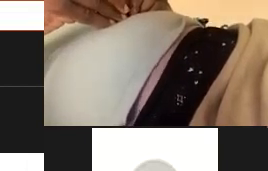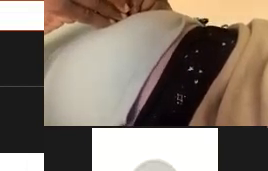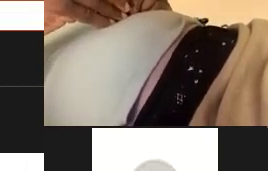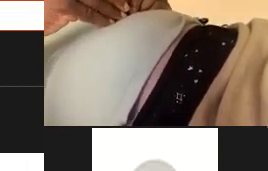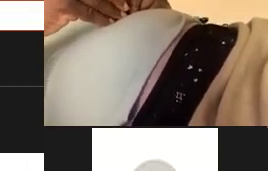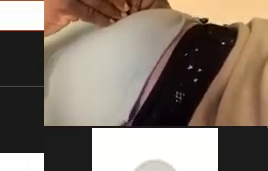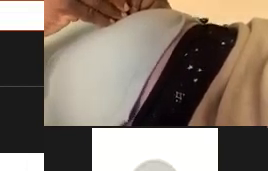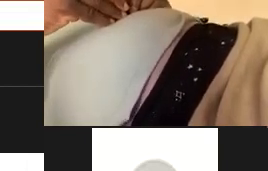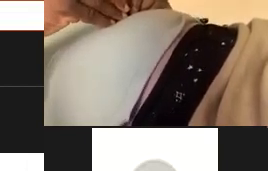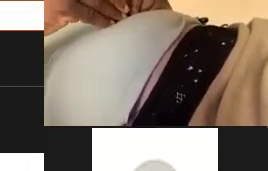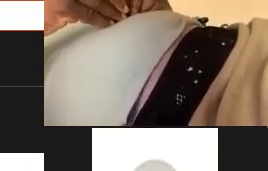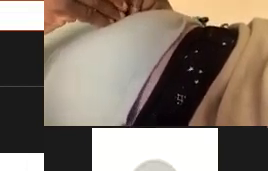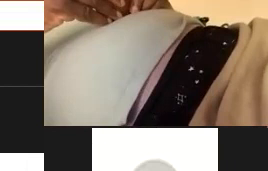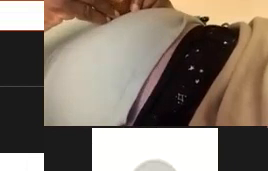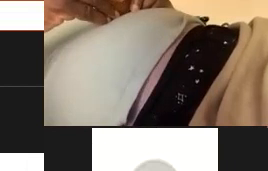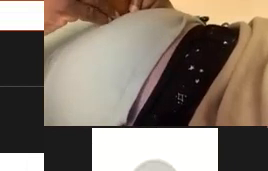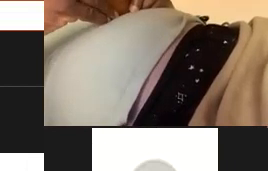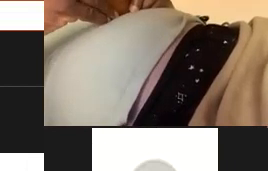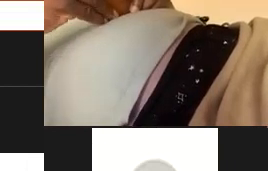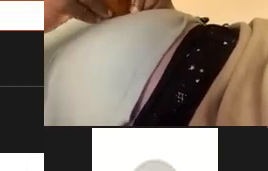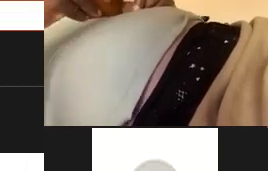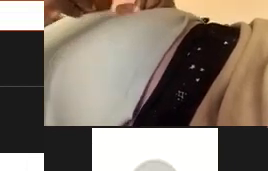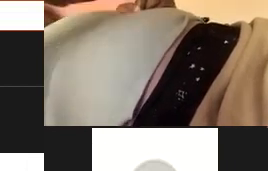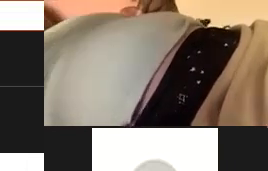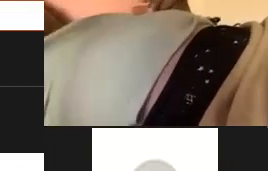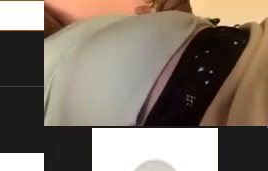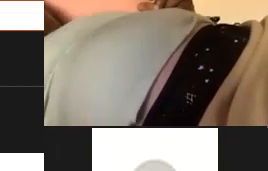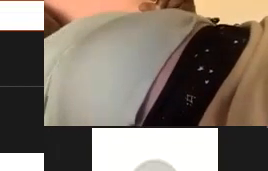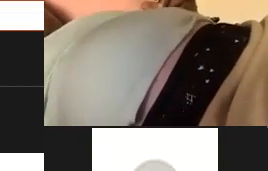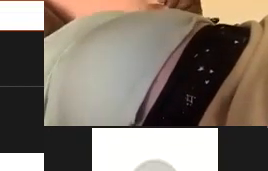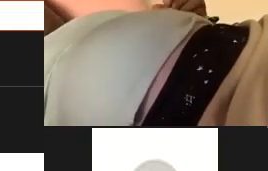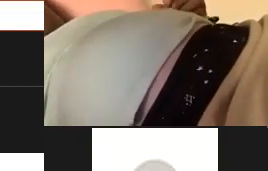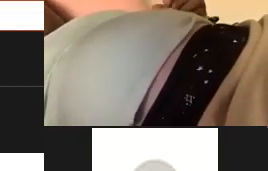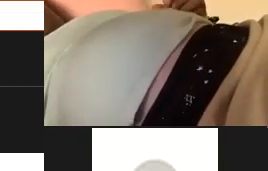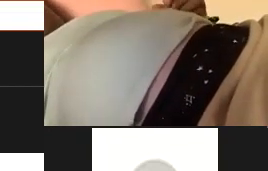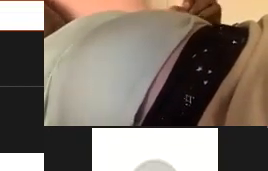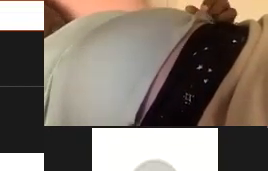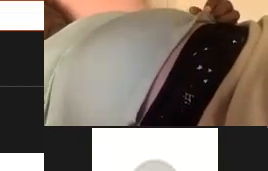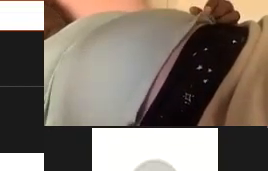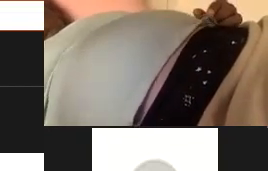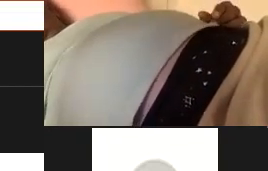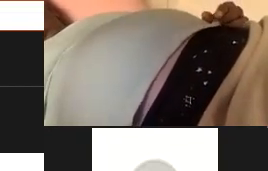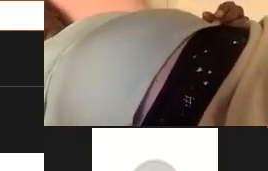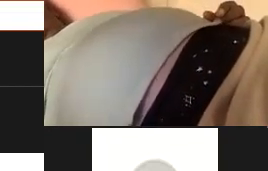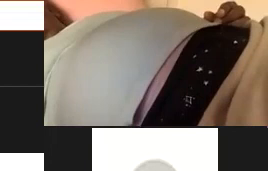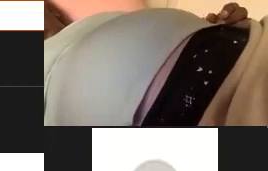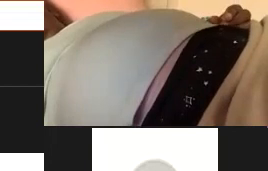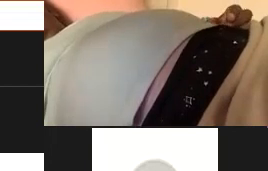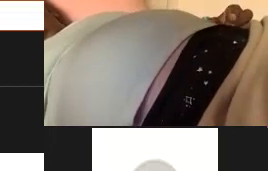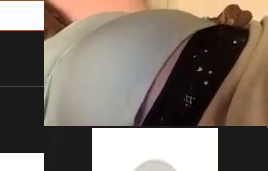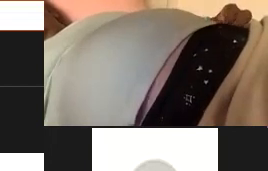have people like you representing your disability type in the research cohort. There's also the chance to